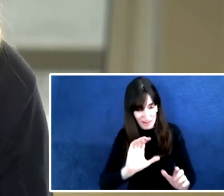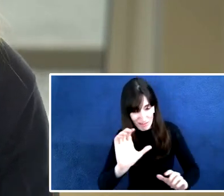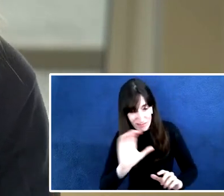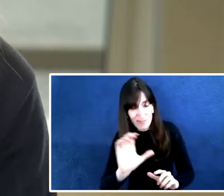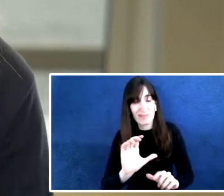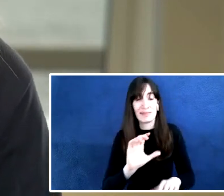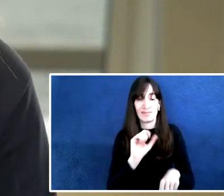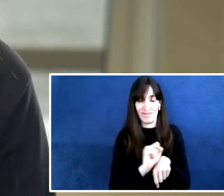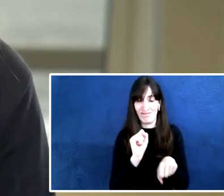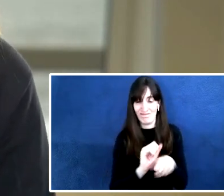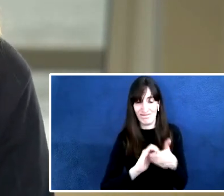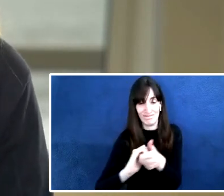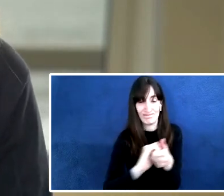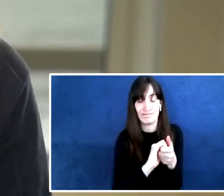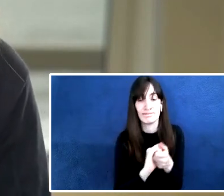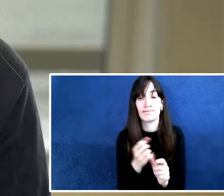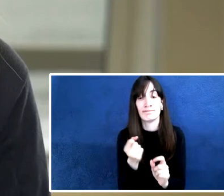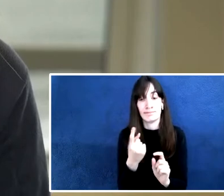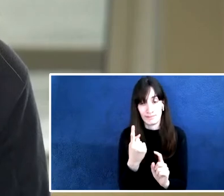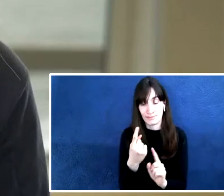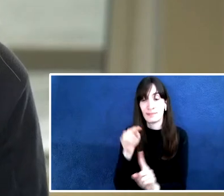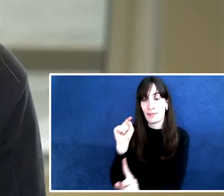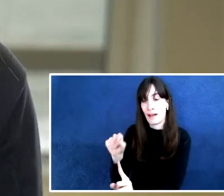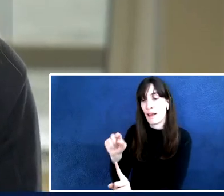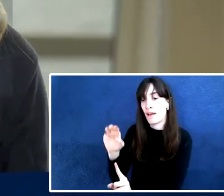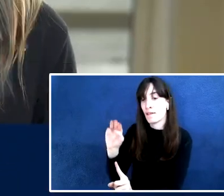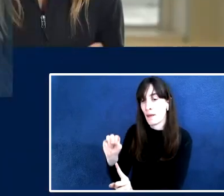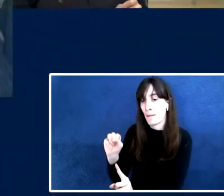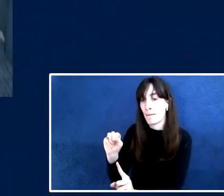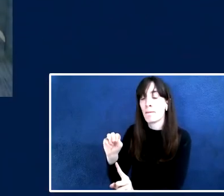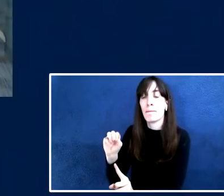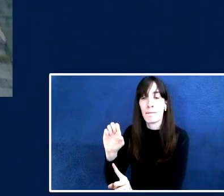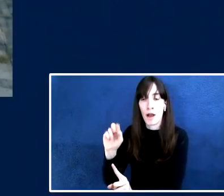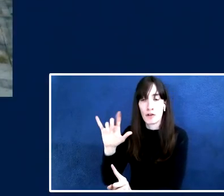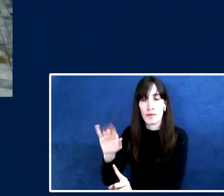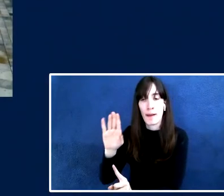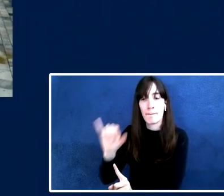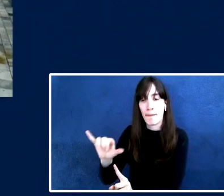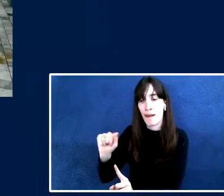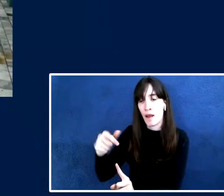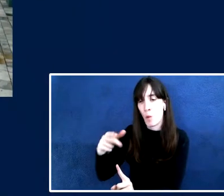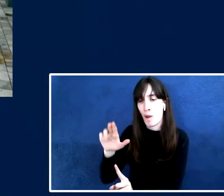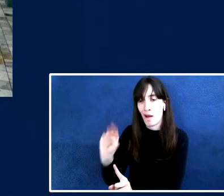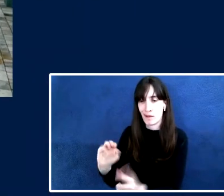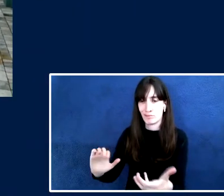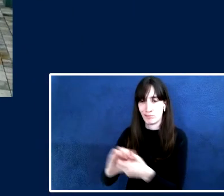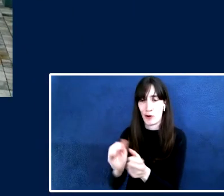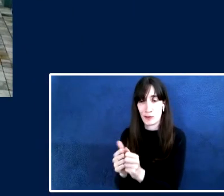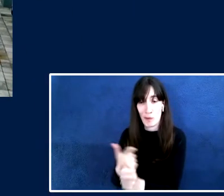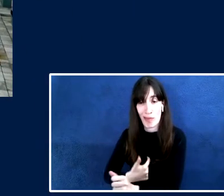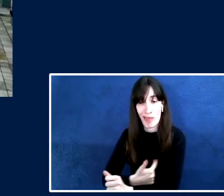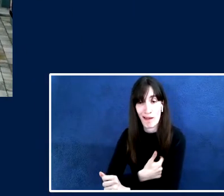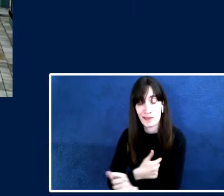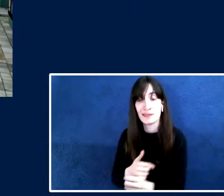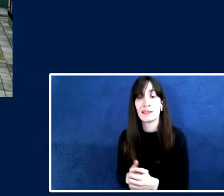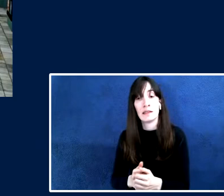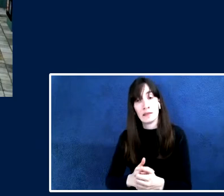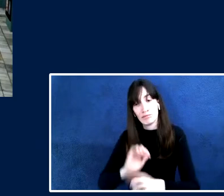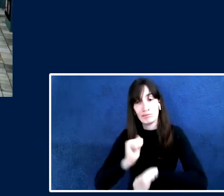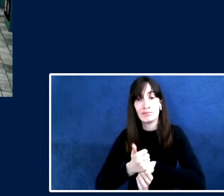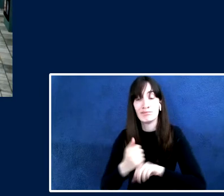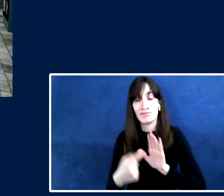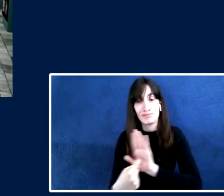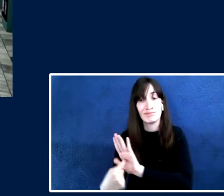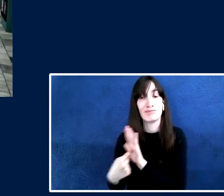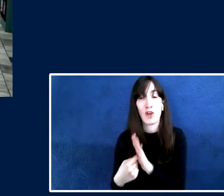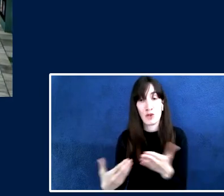our education and outreach partner, the Monterey Bay Aquarium. They are hard at work at building a brand new exhibition, and we want to